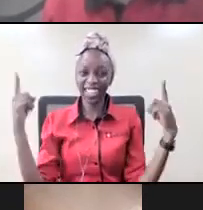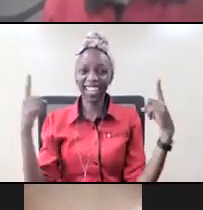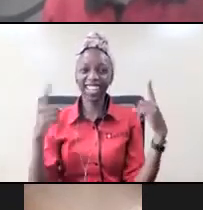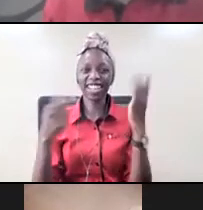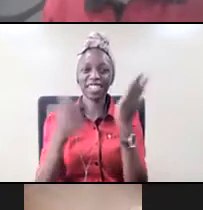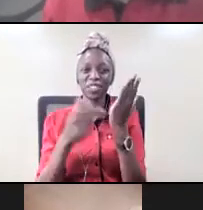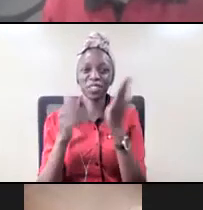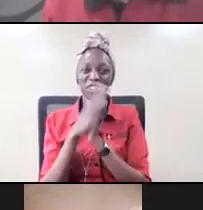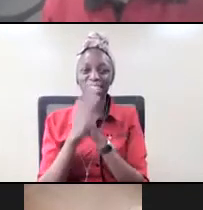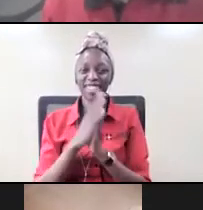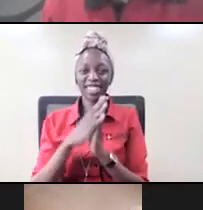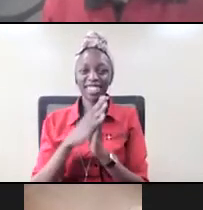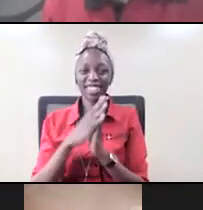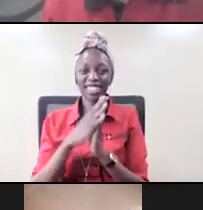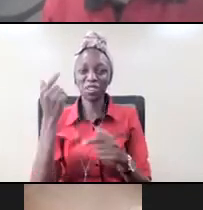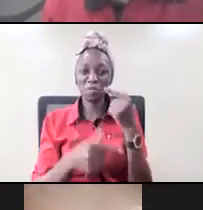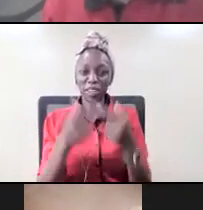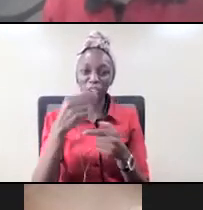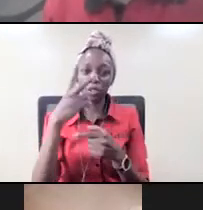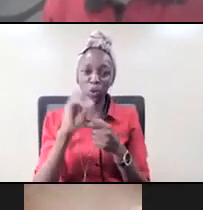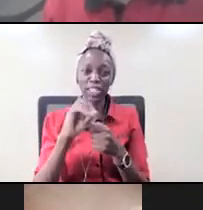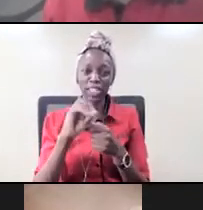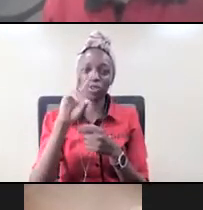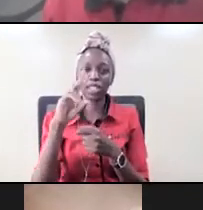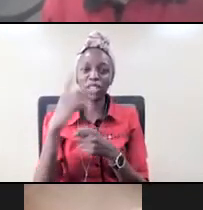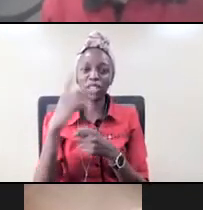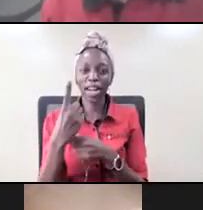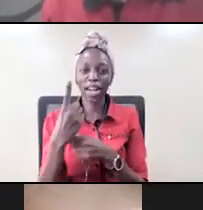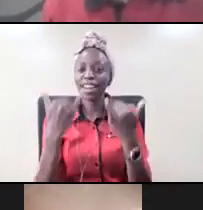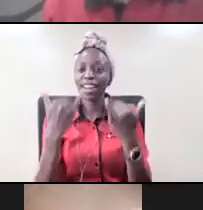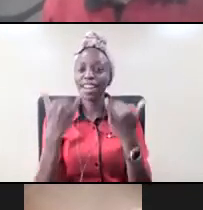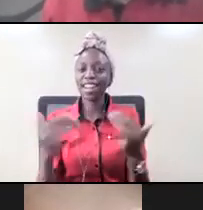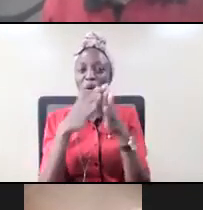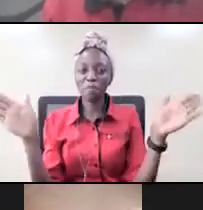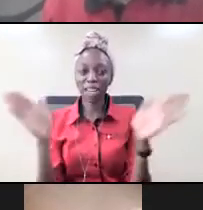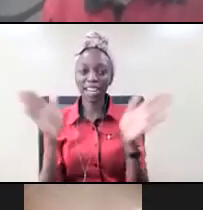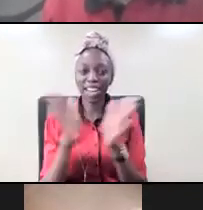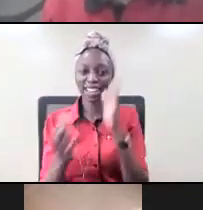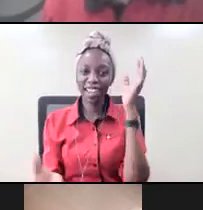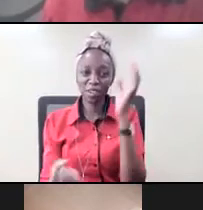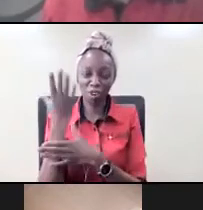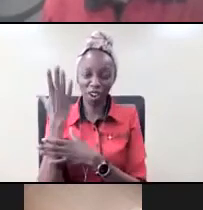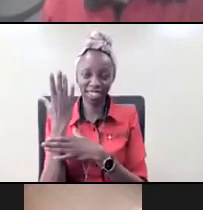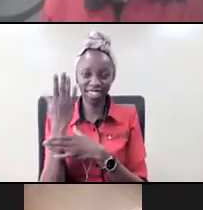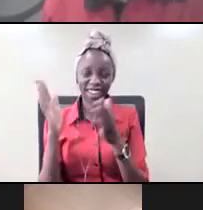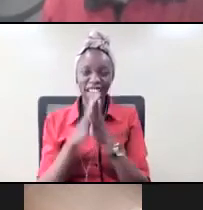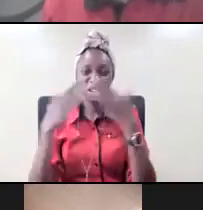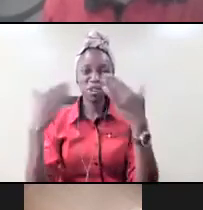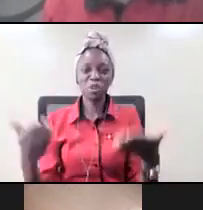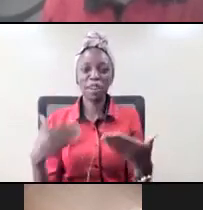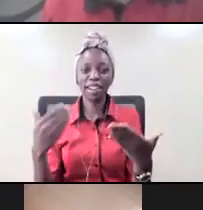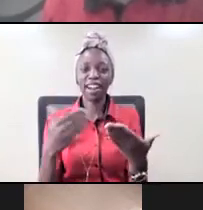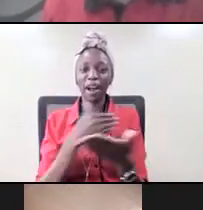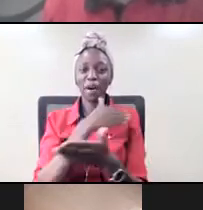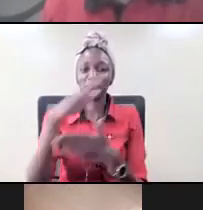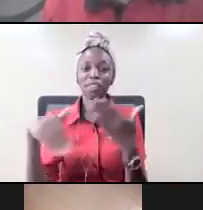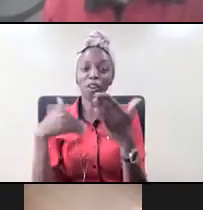Erlebnisse, die du während der COVID-19-Pandemie hattest?